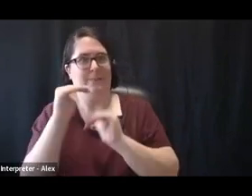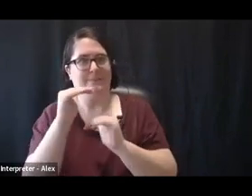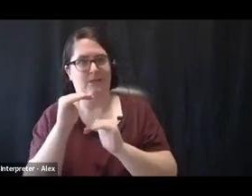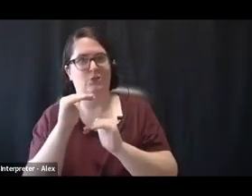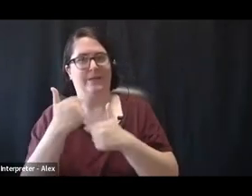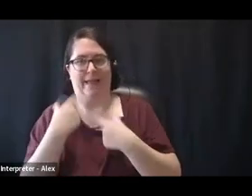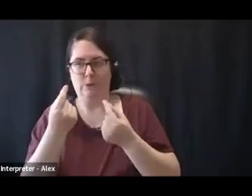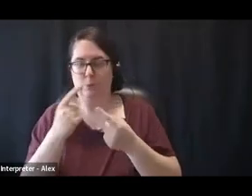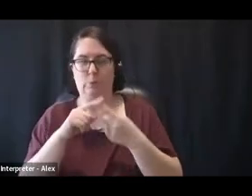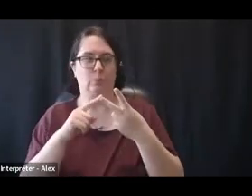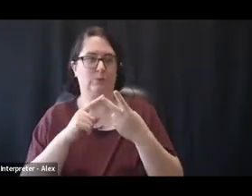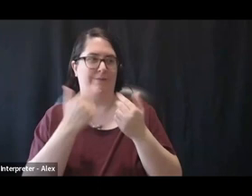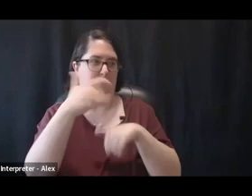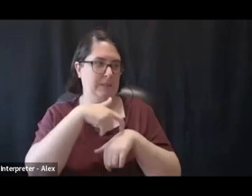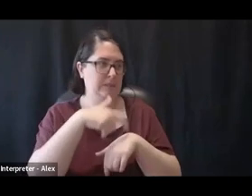limitations in terms of time.